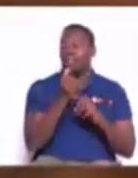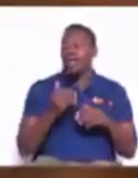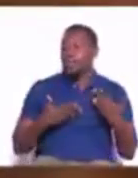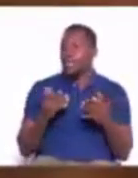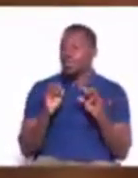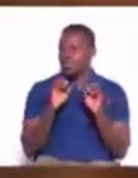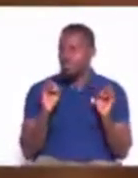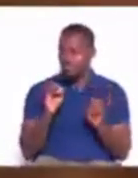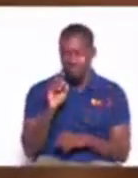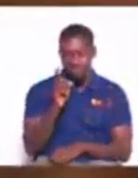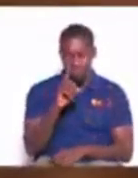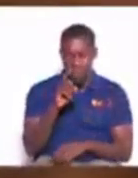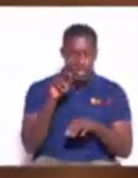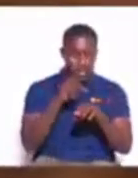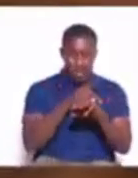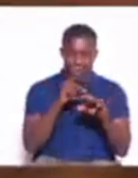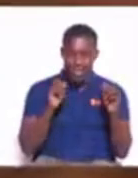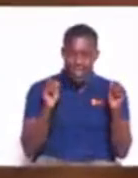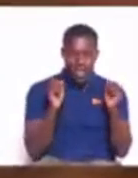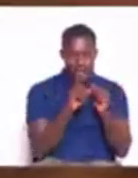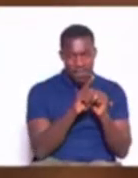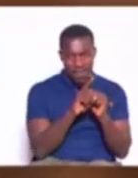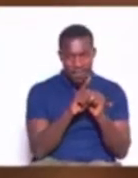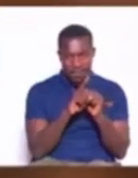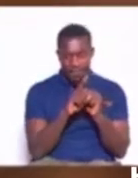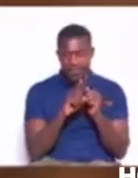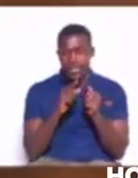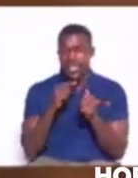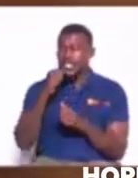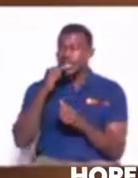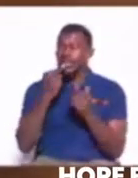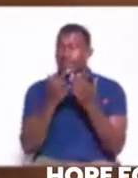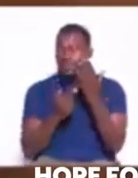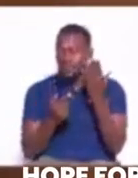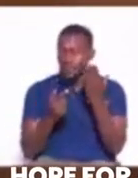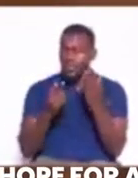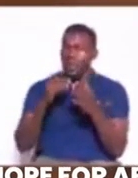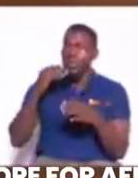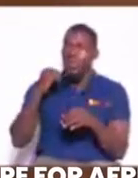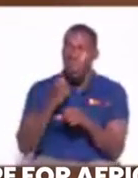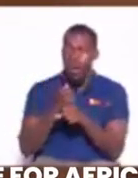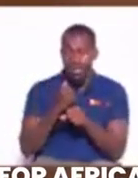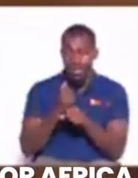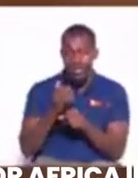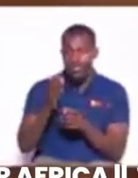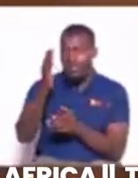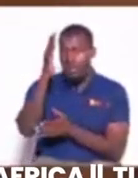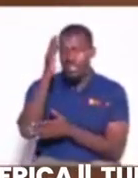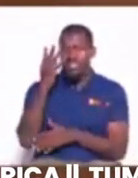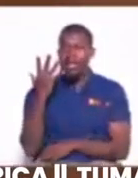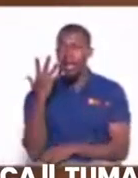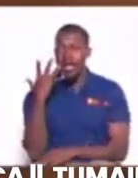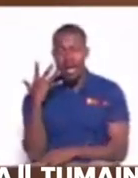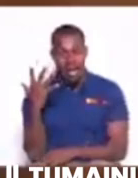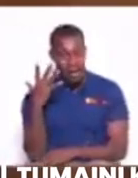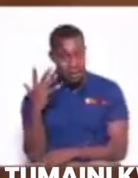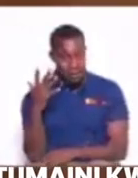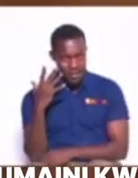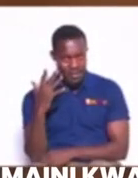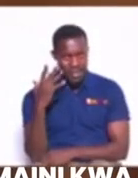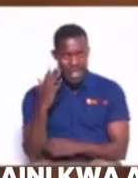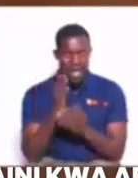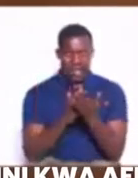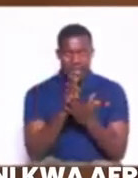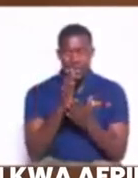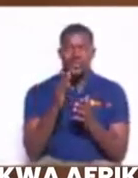111, verse 7 and onward, the works of God's hands are verity and justice. All